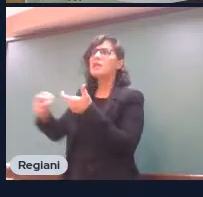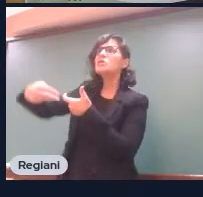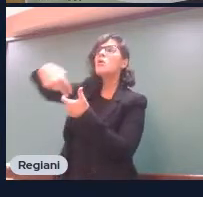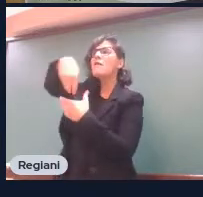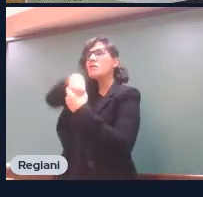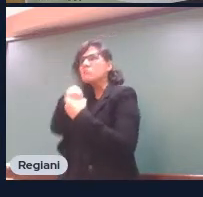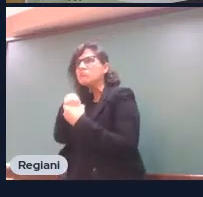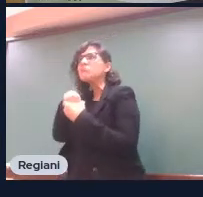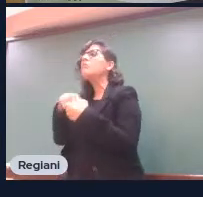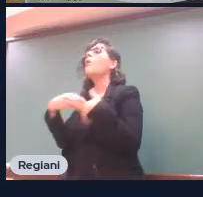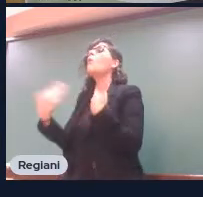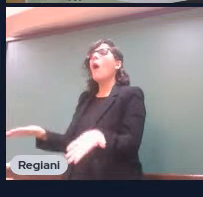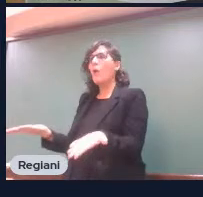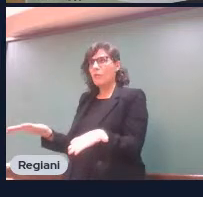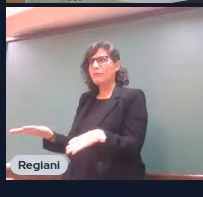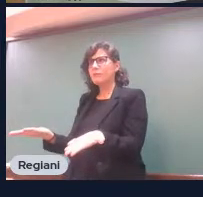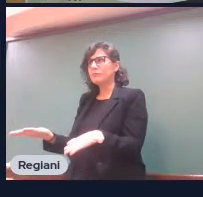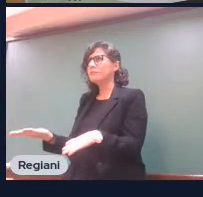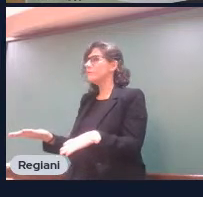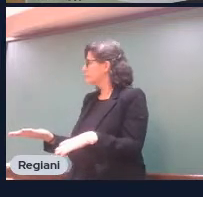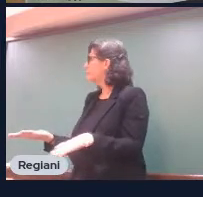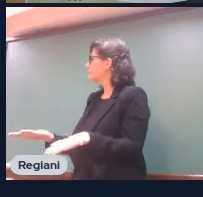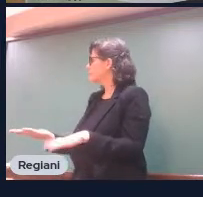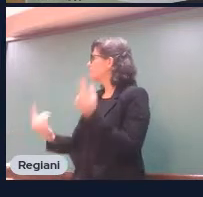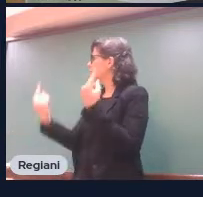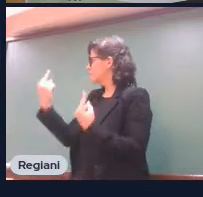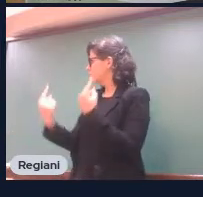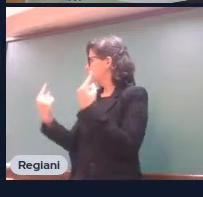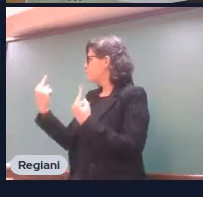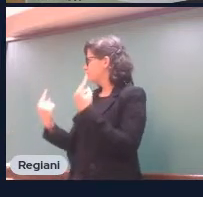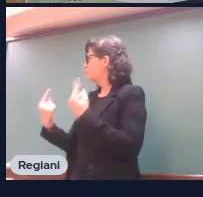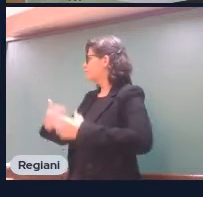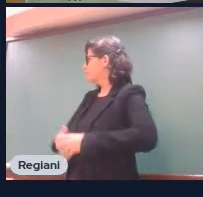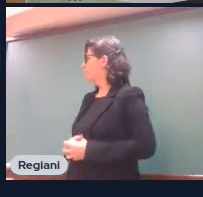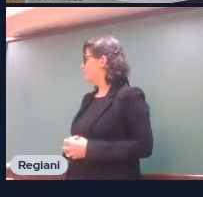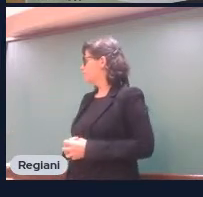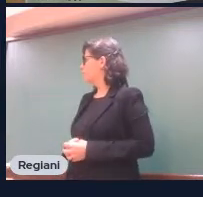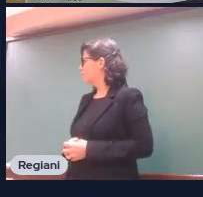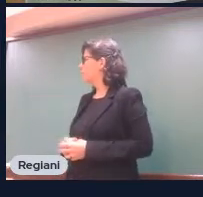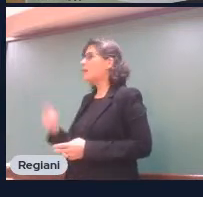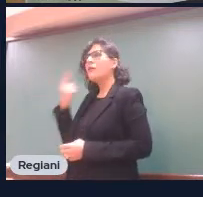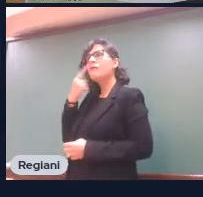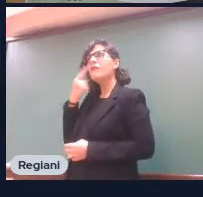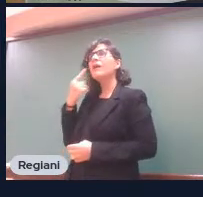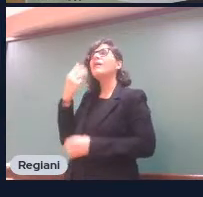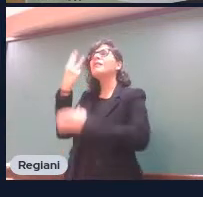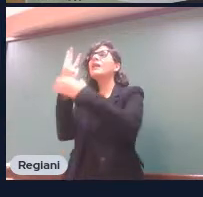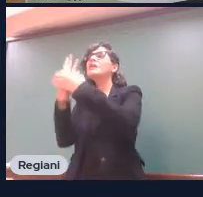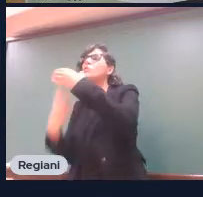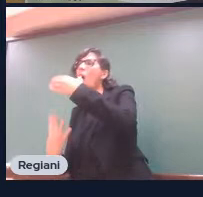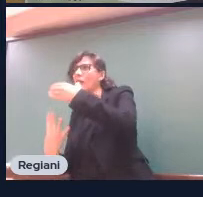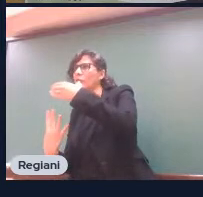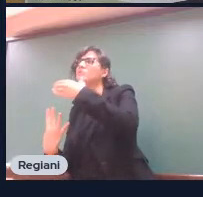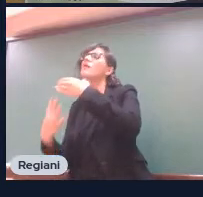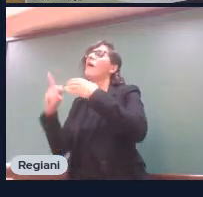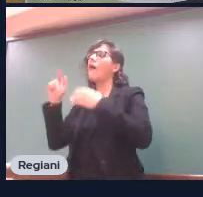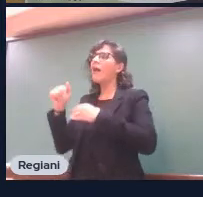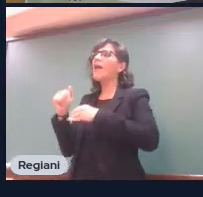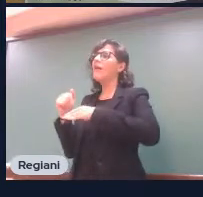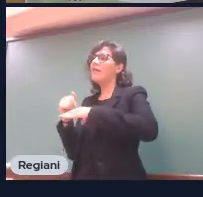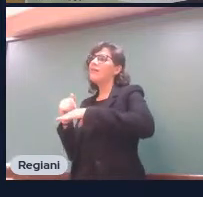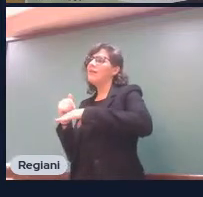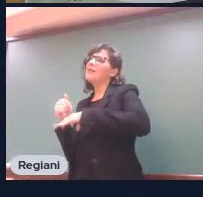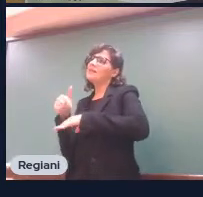itself. 2/3 deal with lexicography, and no, it's even 3/4 deal with lexicography, 1/4